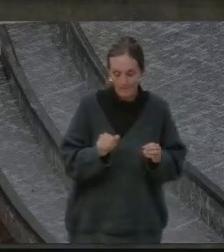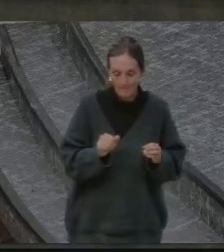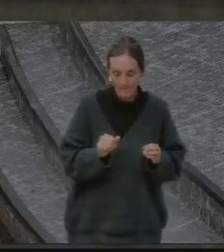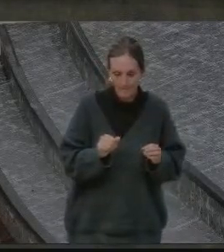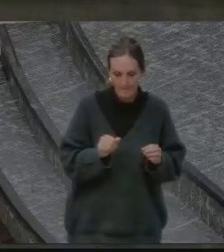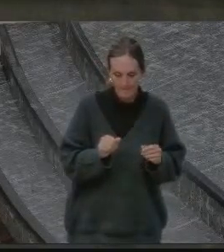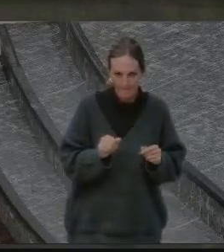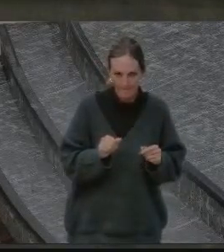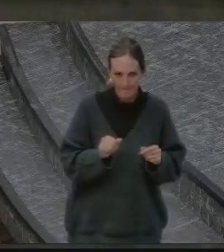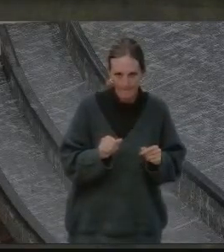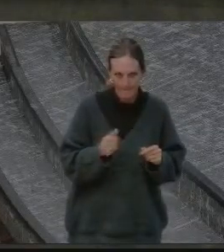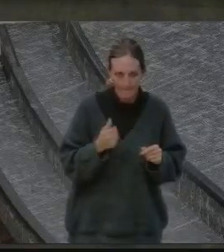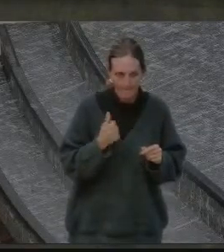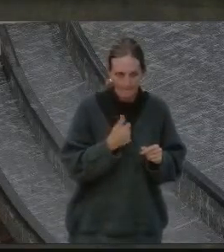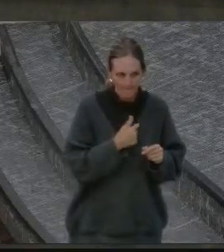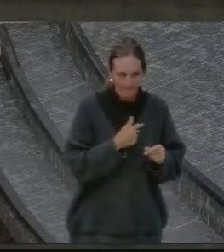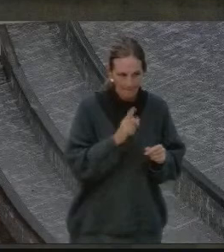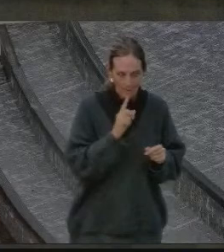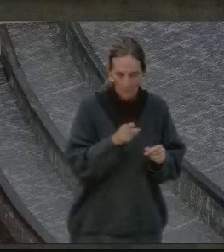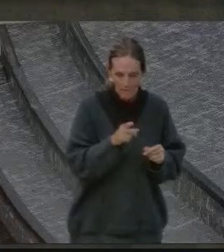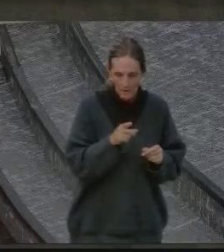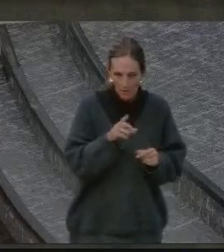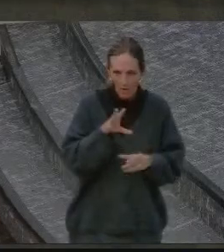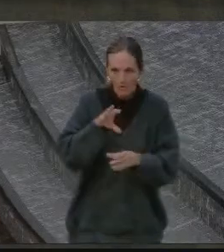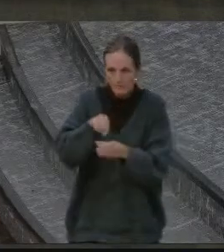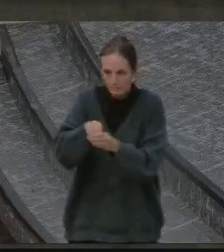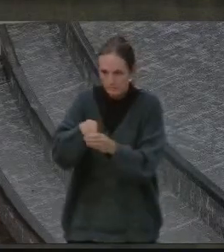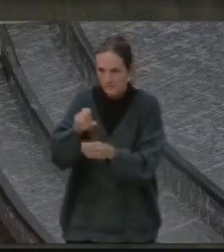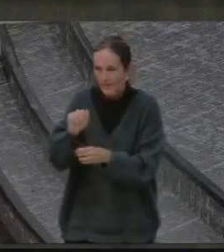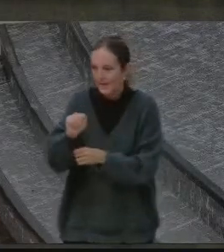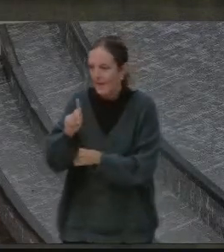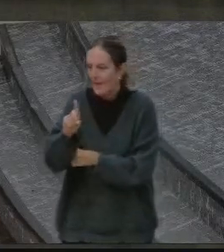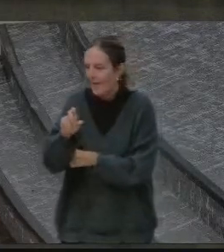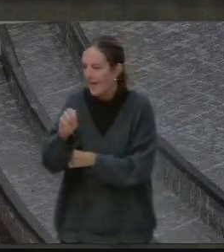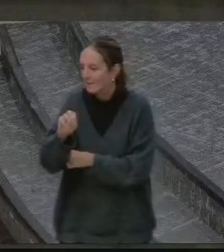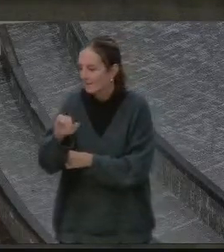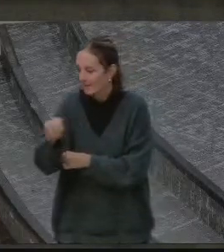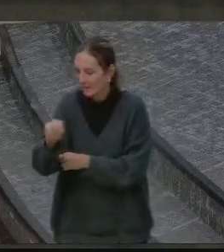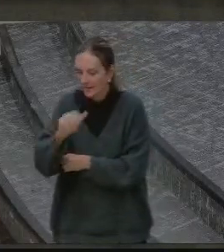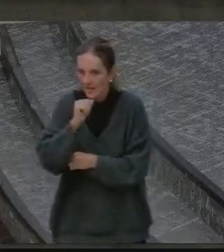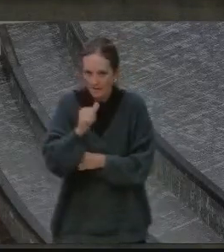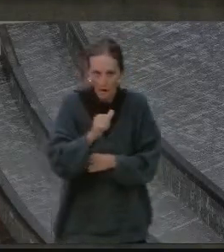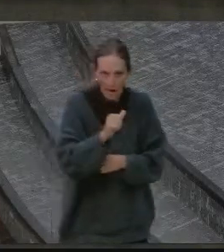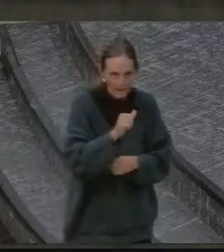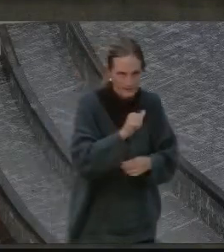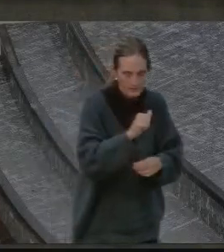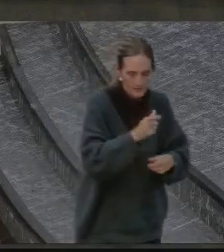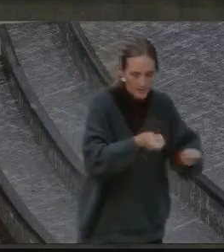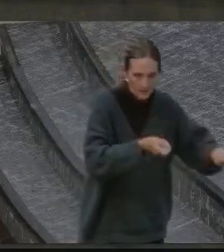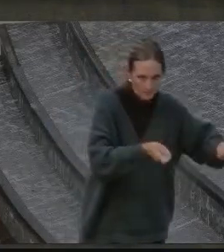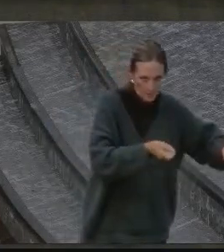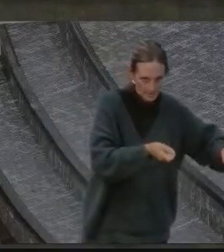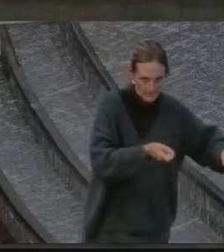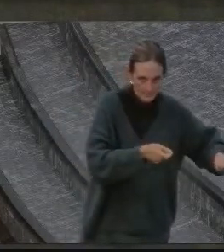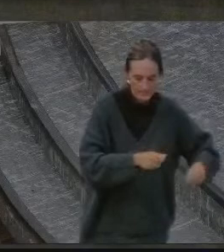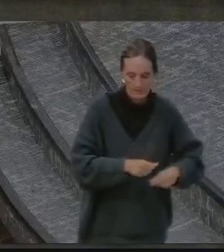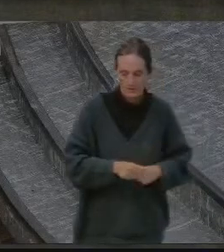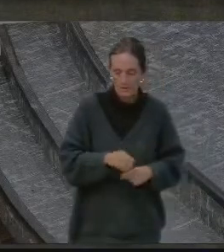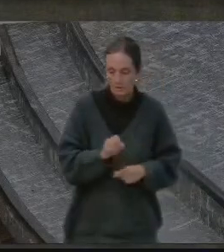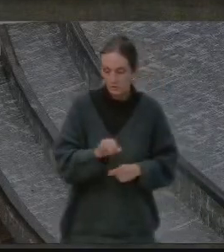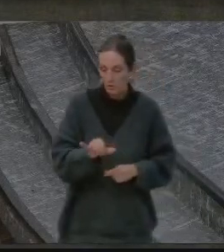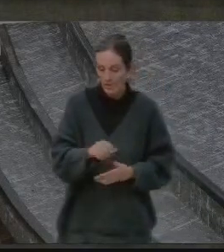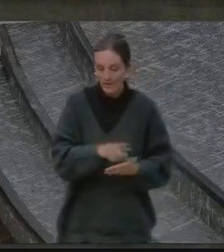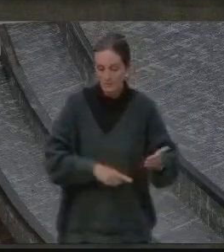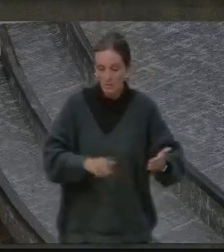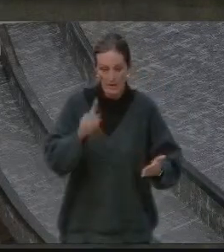into administration and out of governance. And so that was the real concern that I heard from the other lawyers